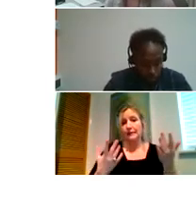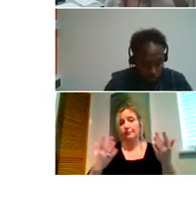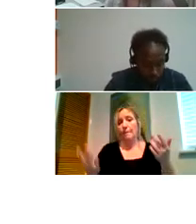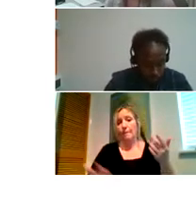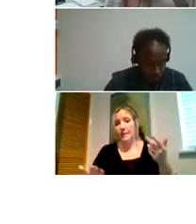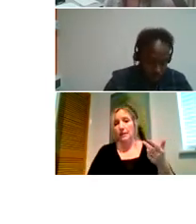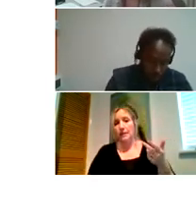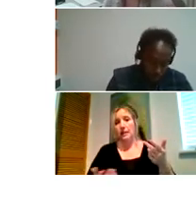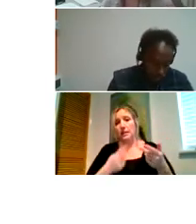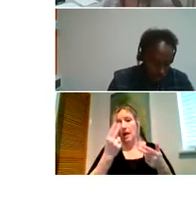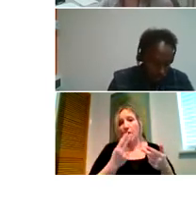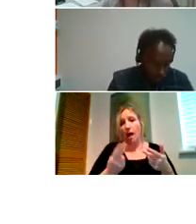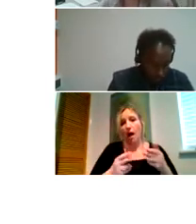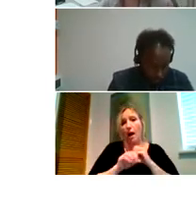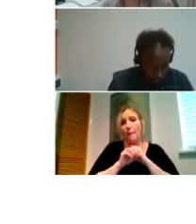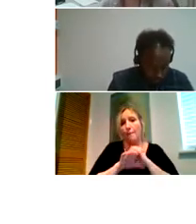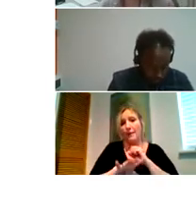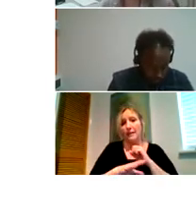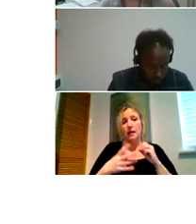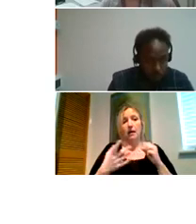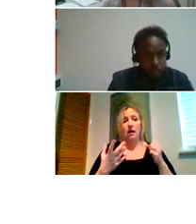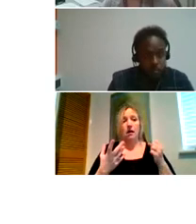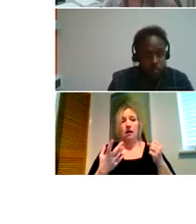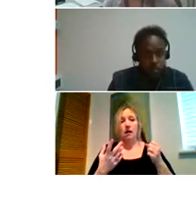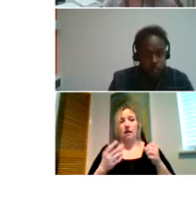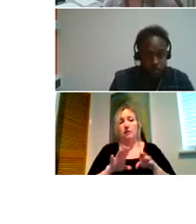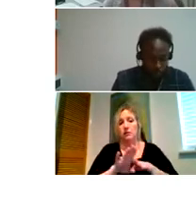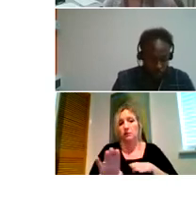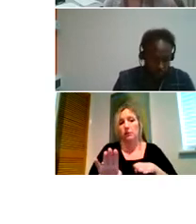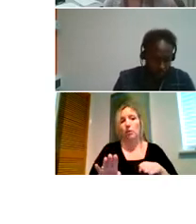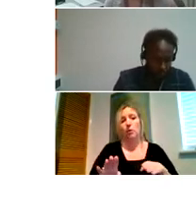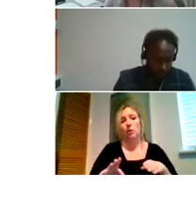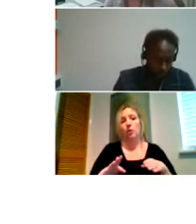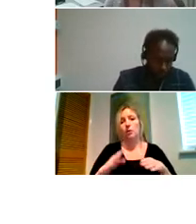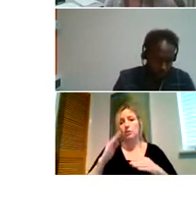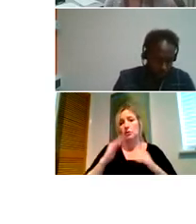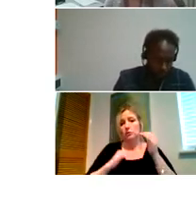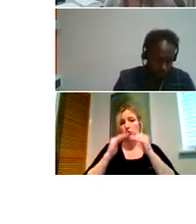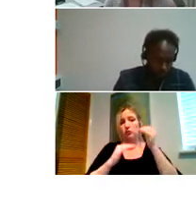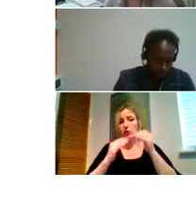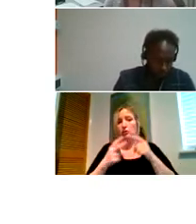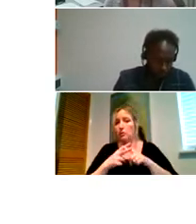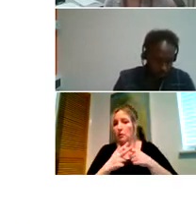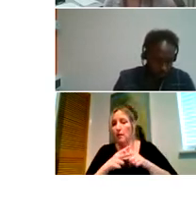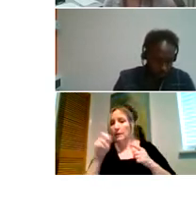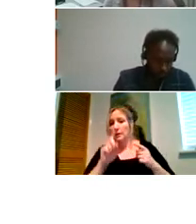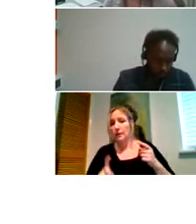and media, sports, construction, plumbing, electrical, science, childcare, hair and beauty,